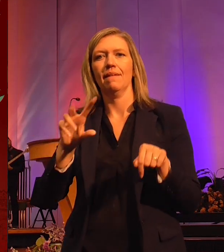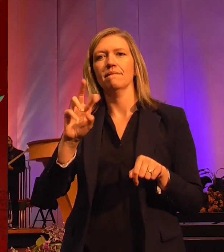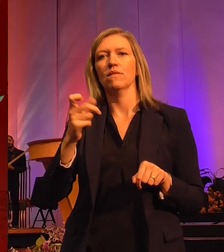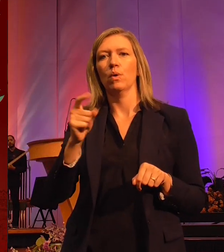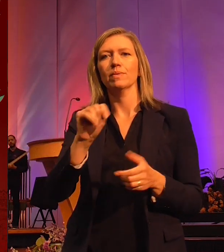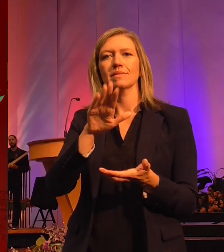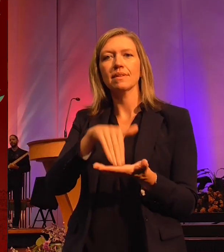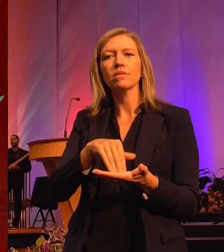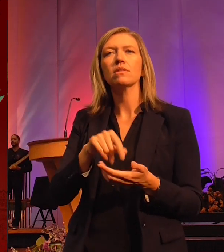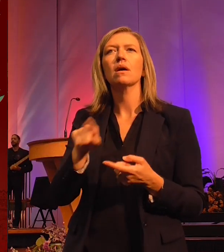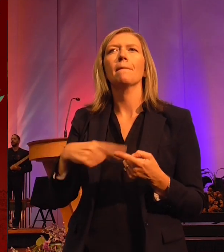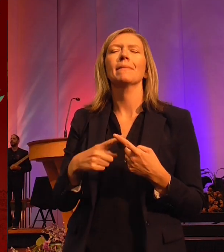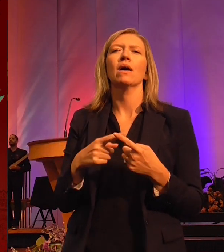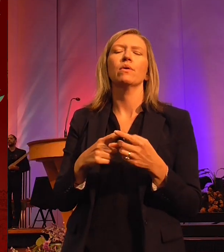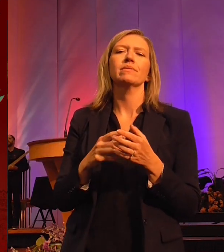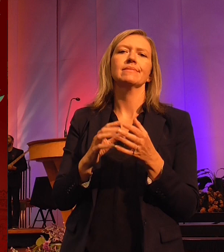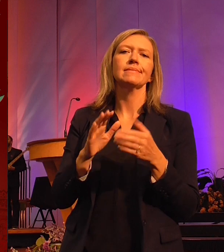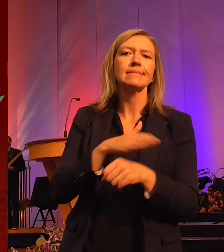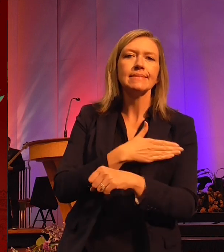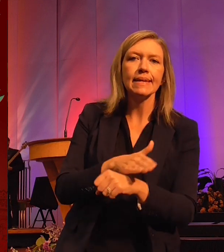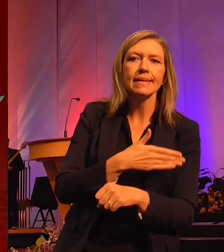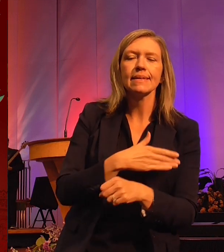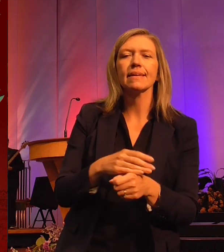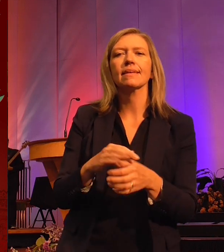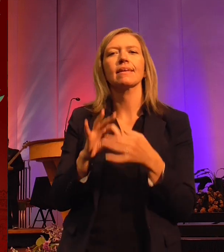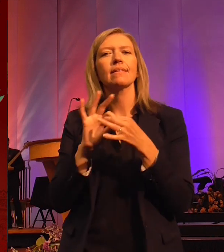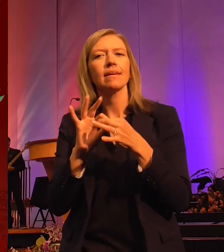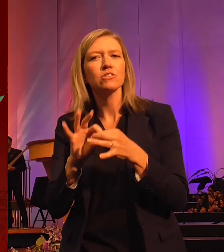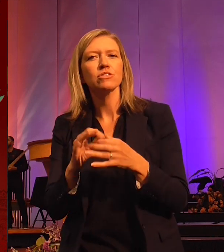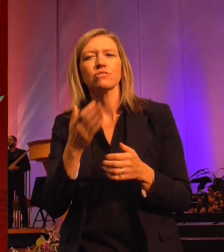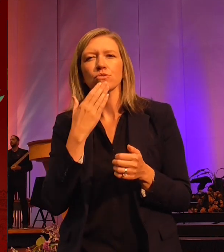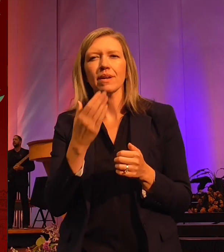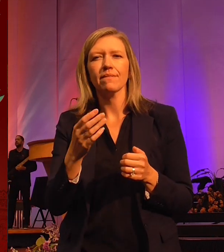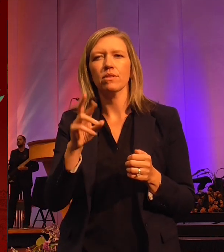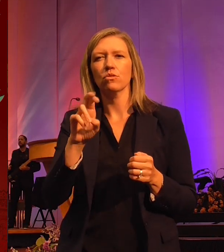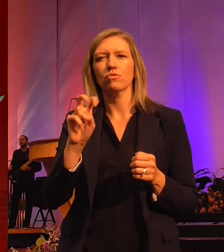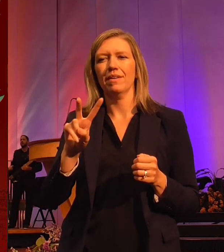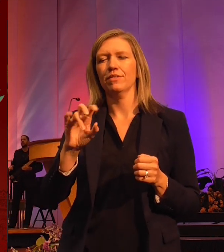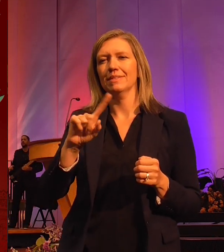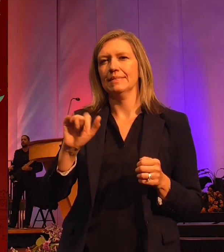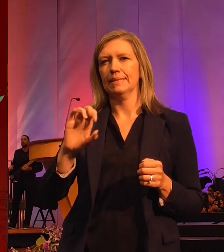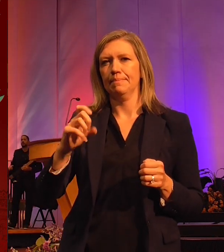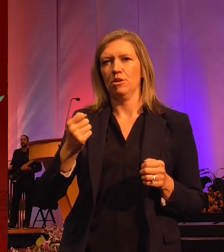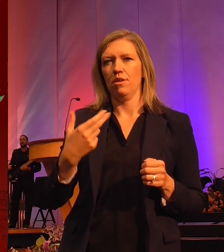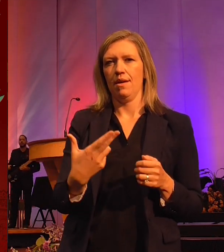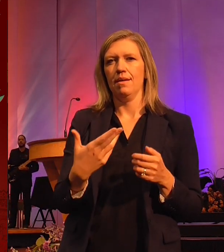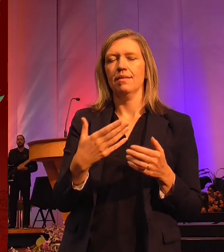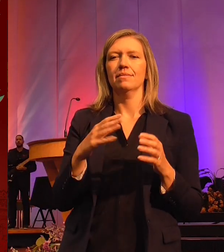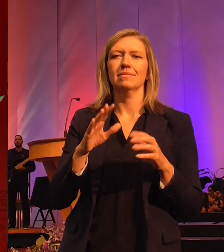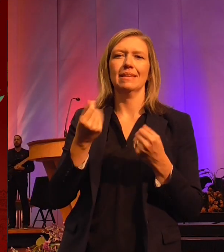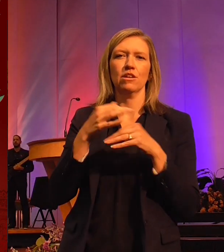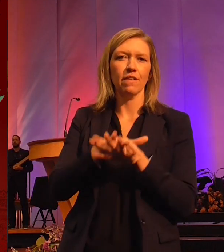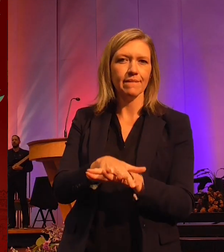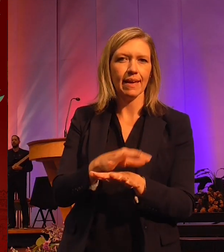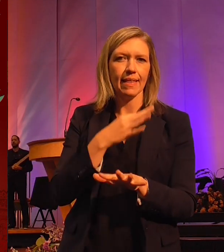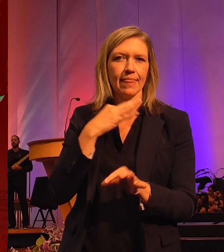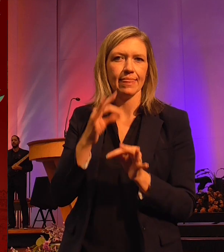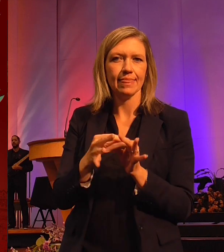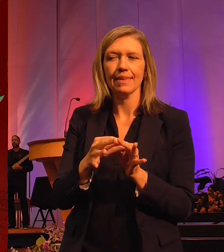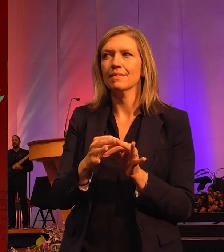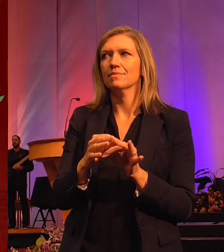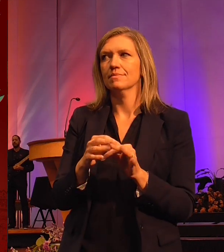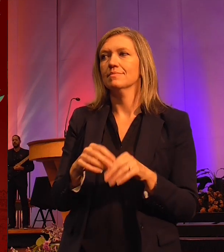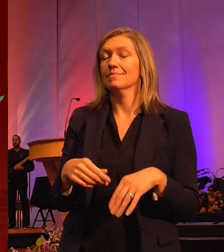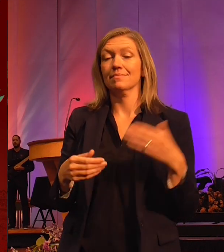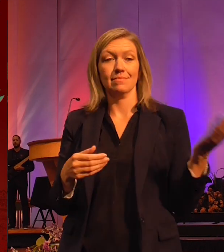about devotional singing and connection. So grateful to Reverend Zamira and the Interfaith Ministry bringing us that. And Stacy, it's so good to see